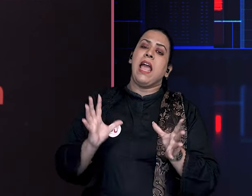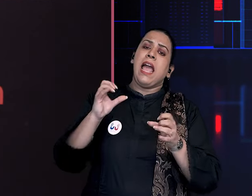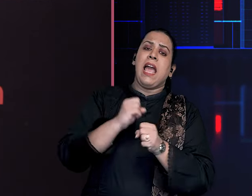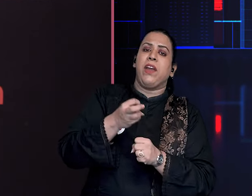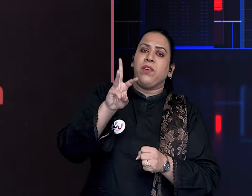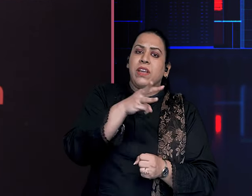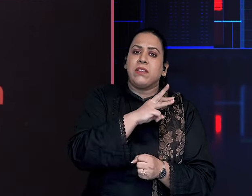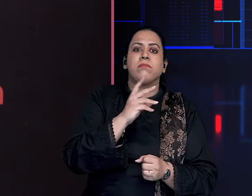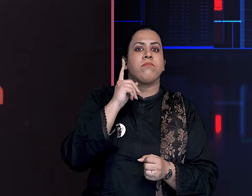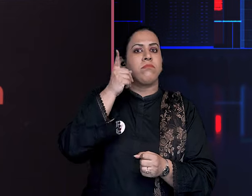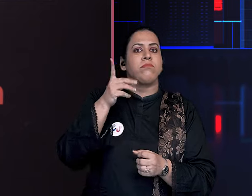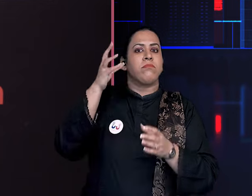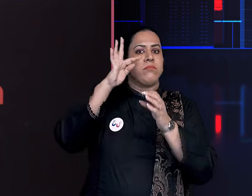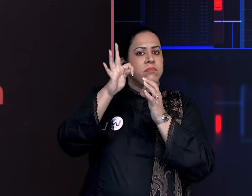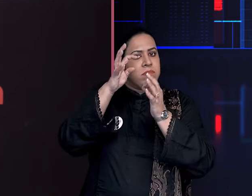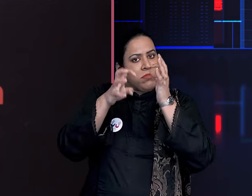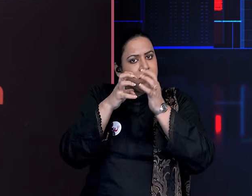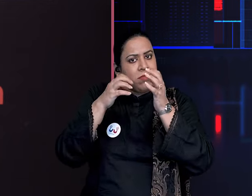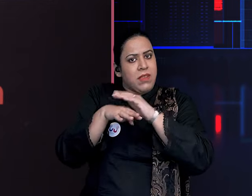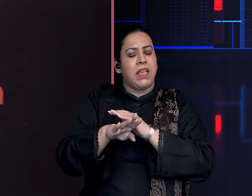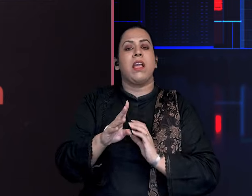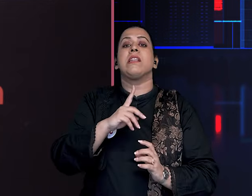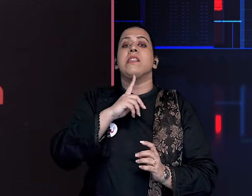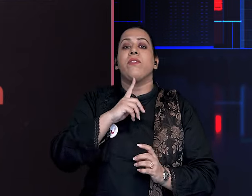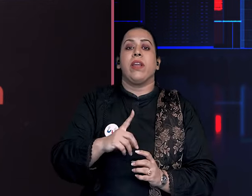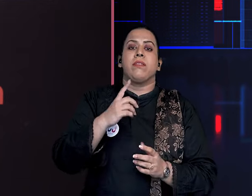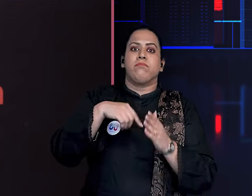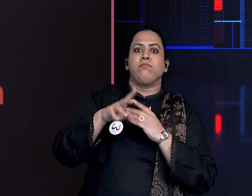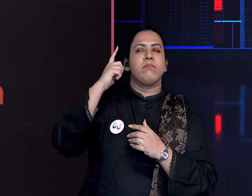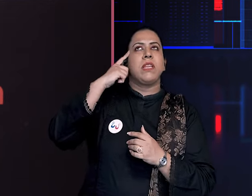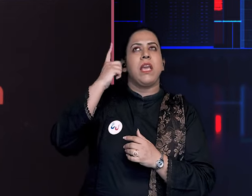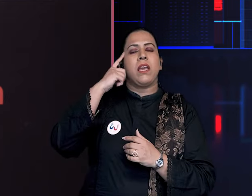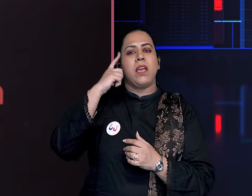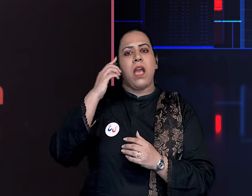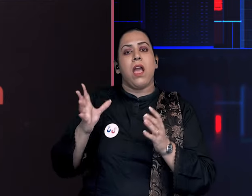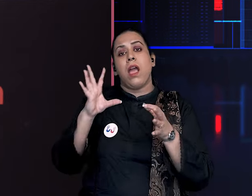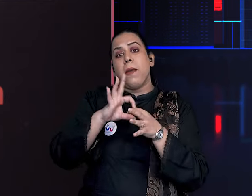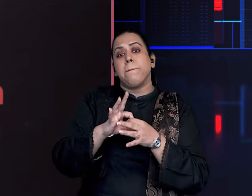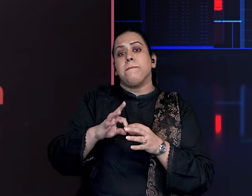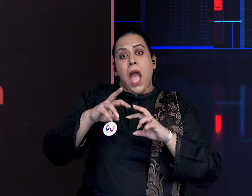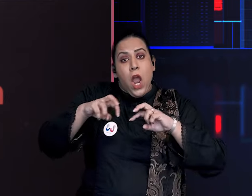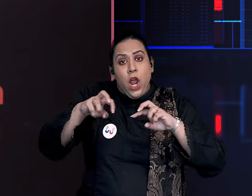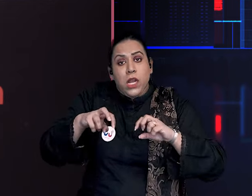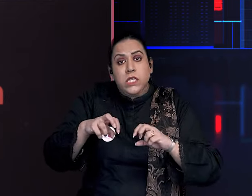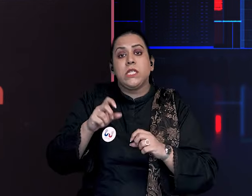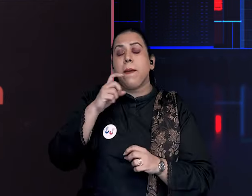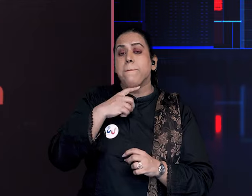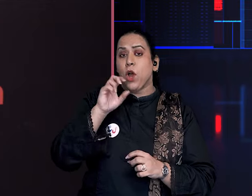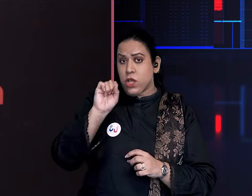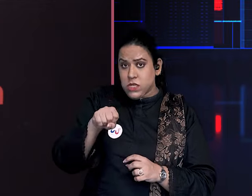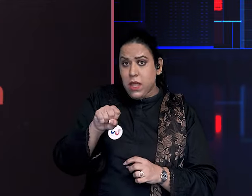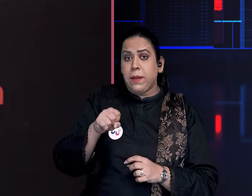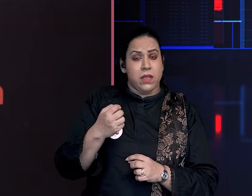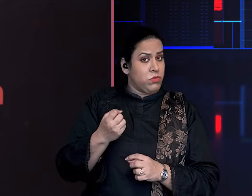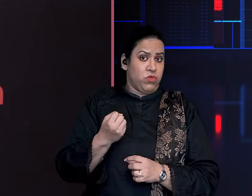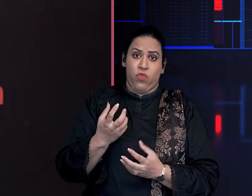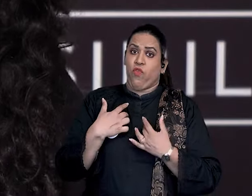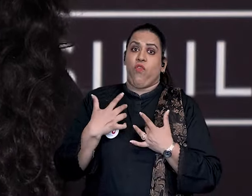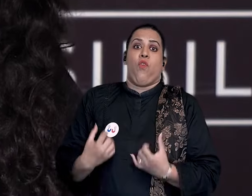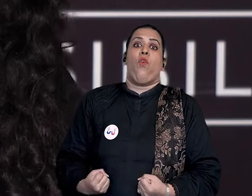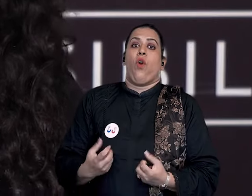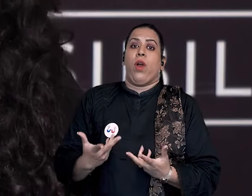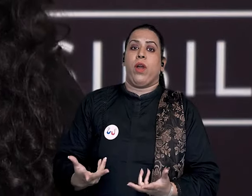opinion, all the developed countries worldwide, they have everywhere around the world creative practitioners and industrialists